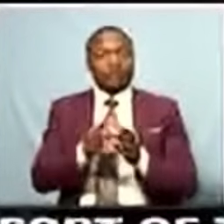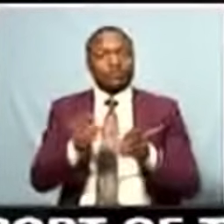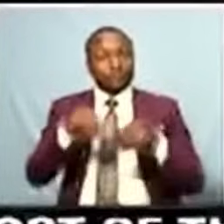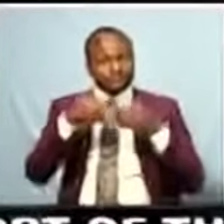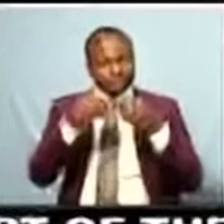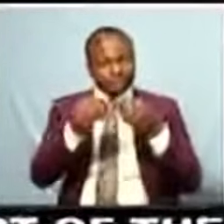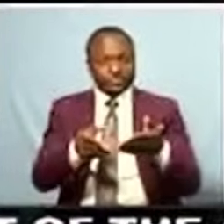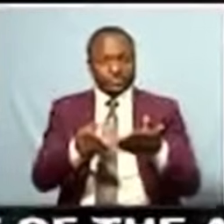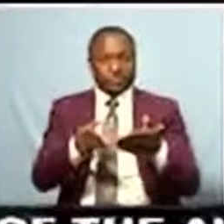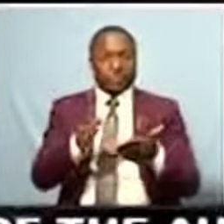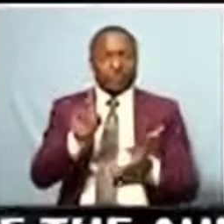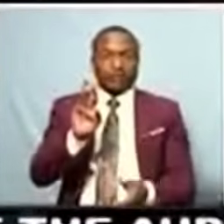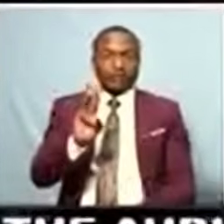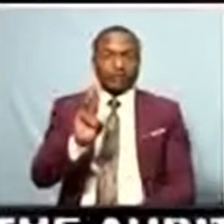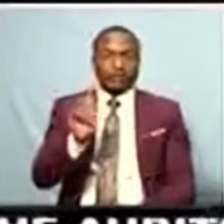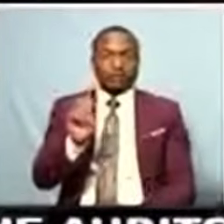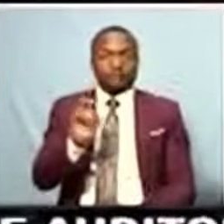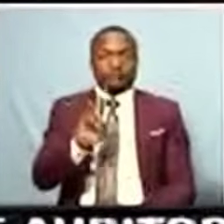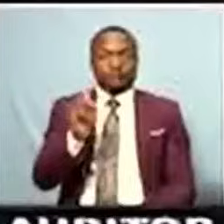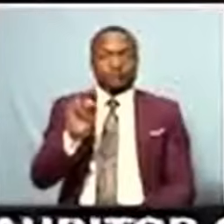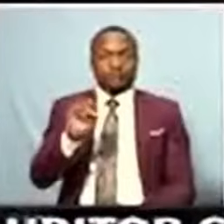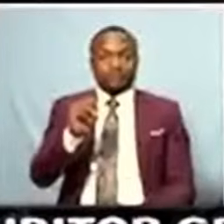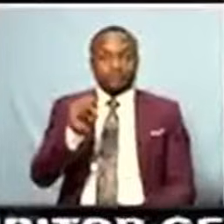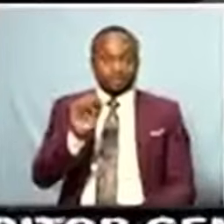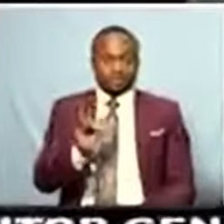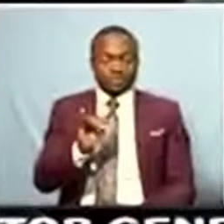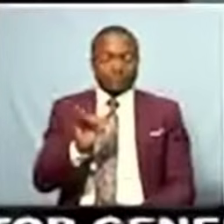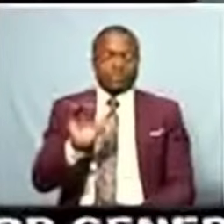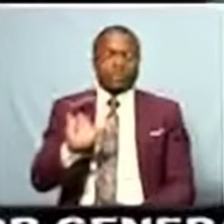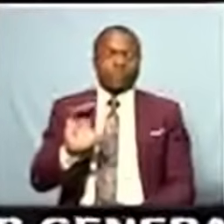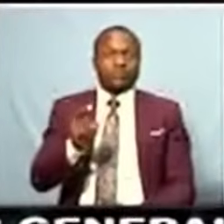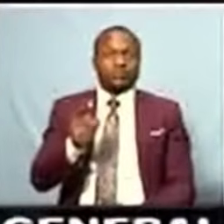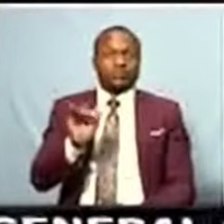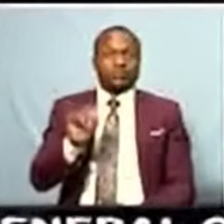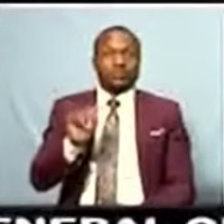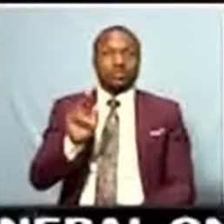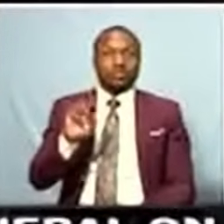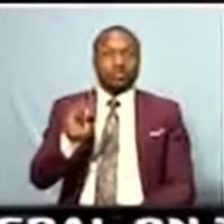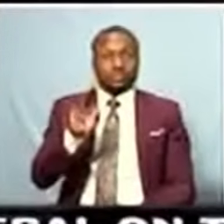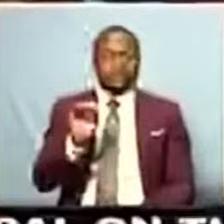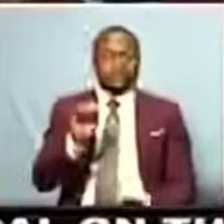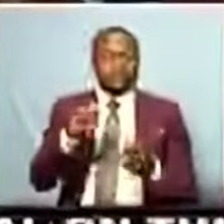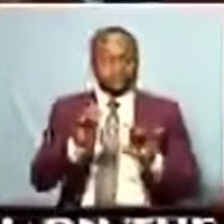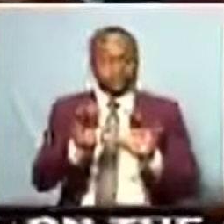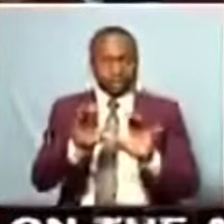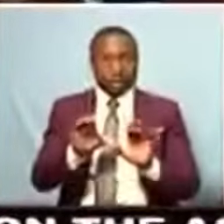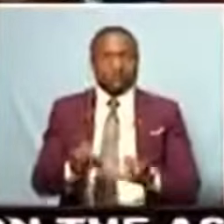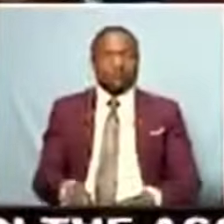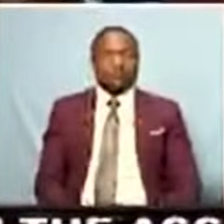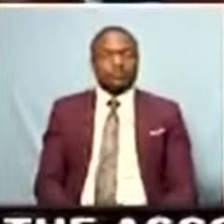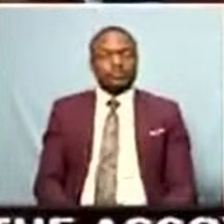Mr. Chitumbo. Mr. Chitumbo, you can proceed. Thank you, Chair.